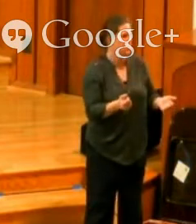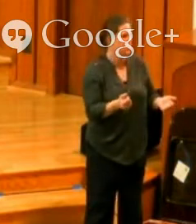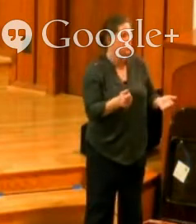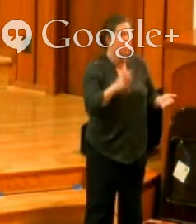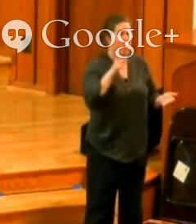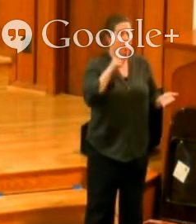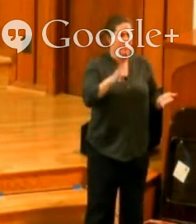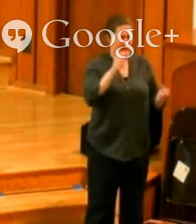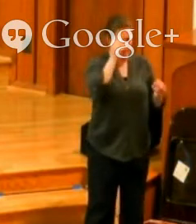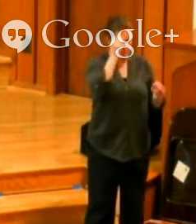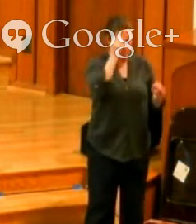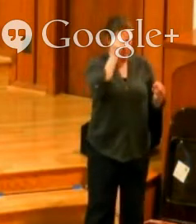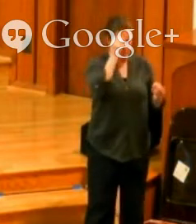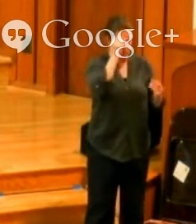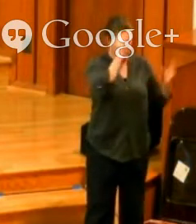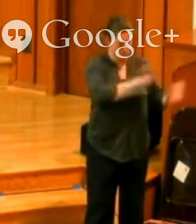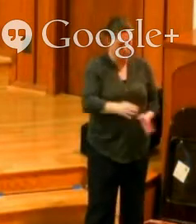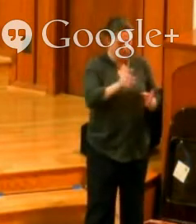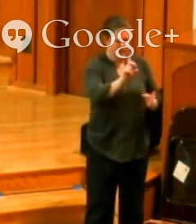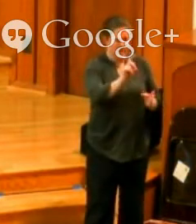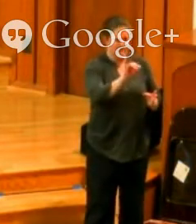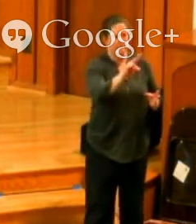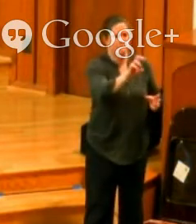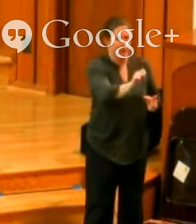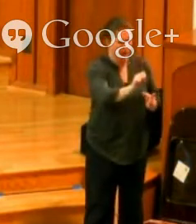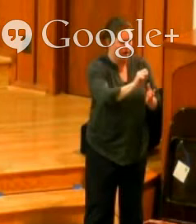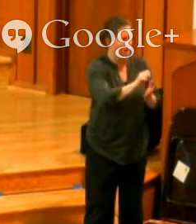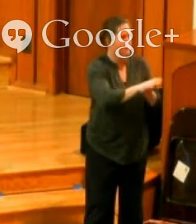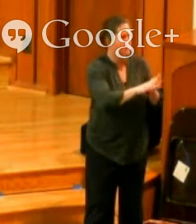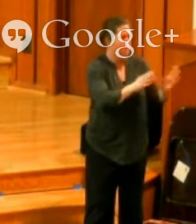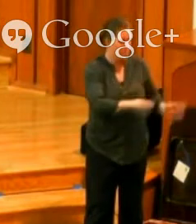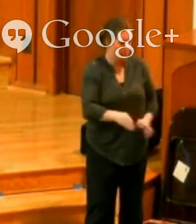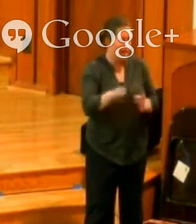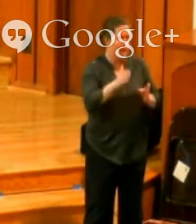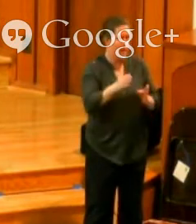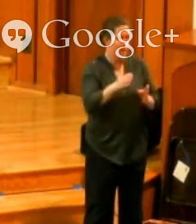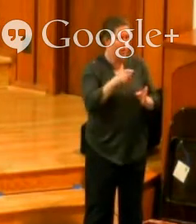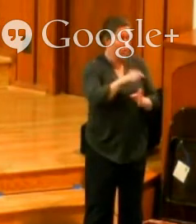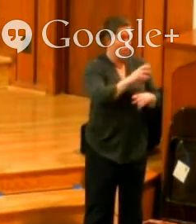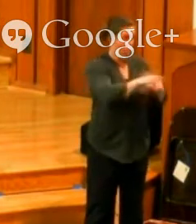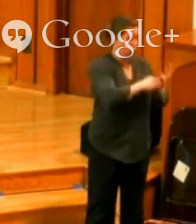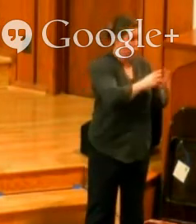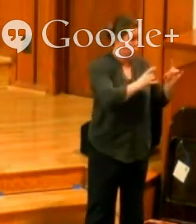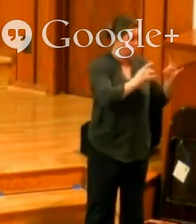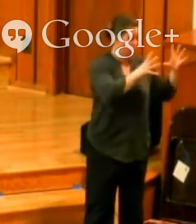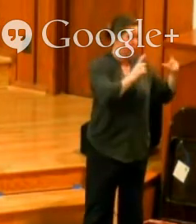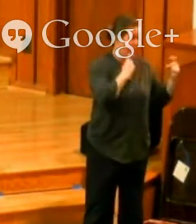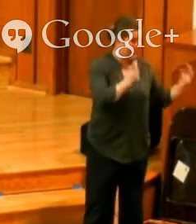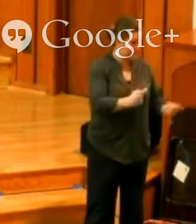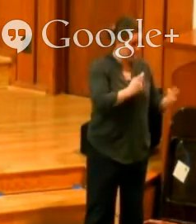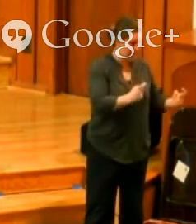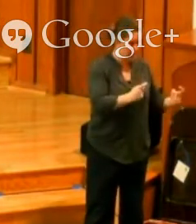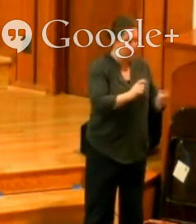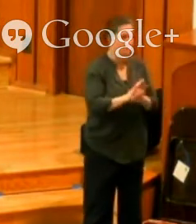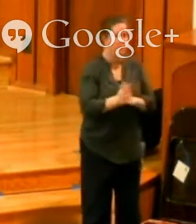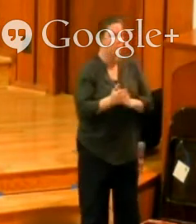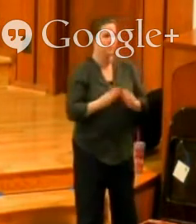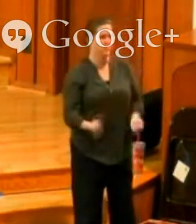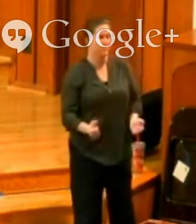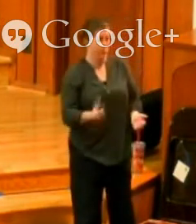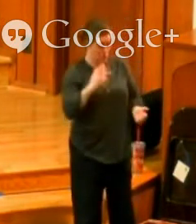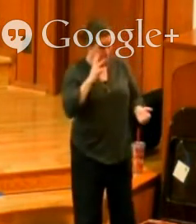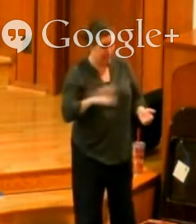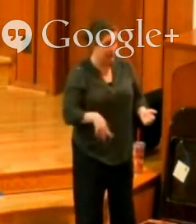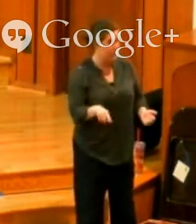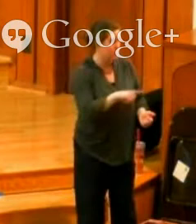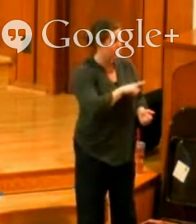divine plan, a divine strategy, a plan of action to put a solution to this world of sin as we know it. And do you know what that solution is?